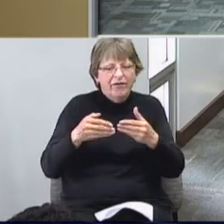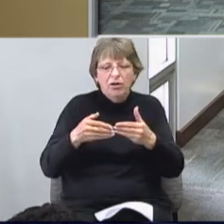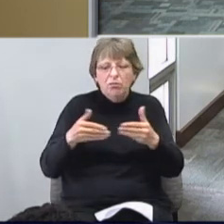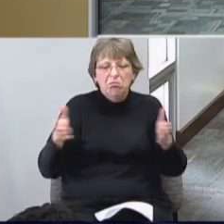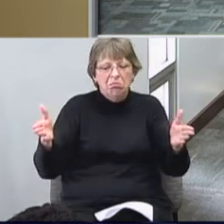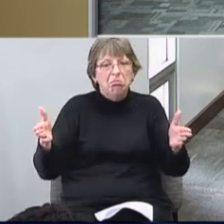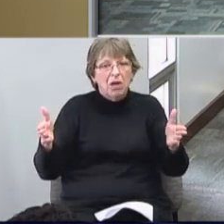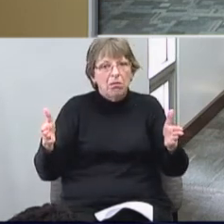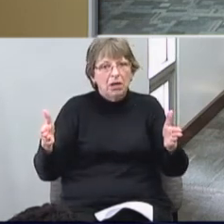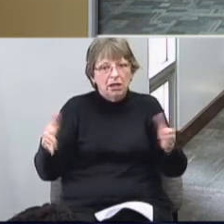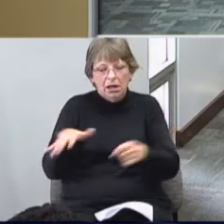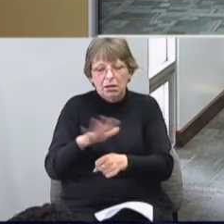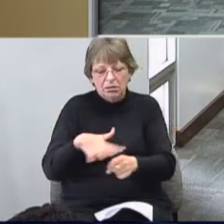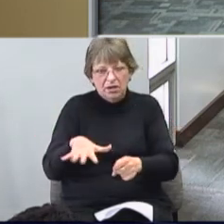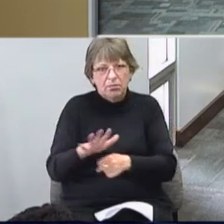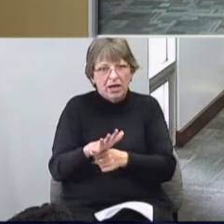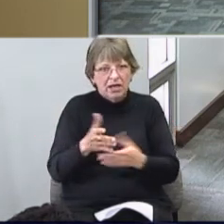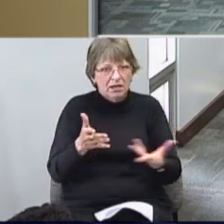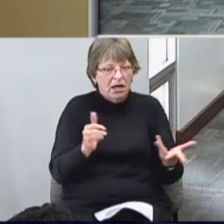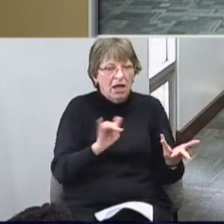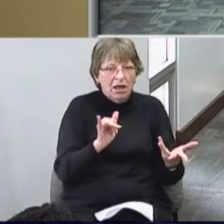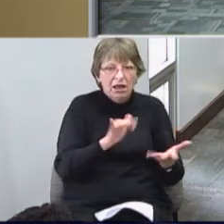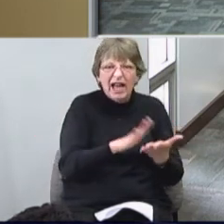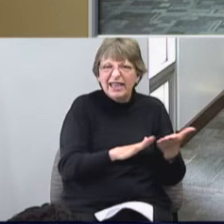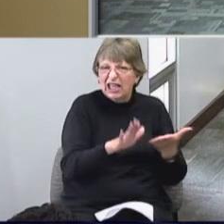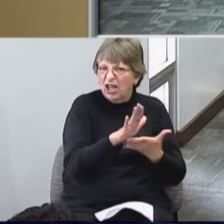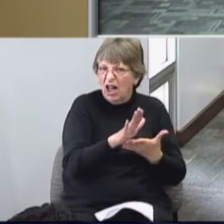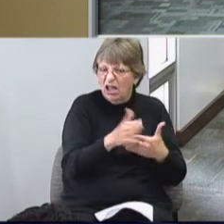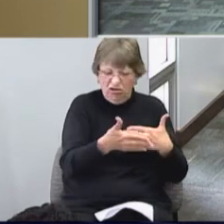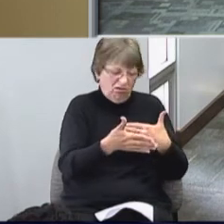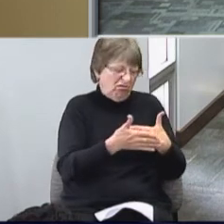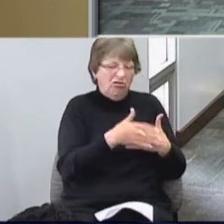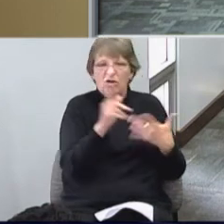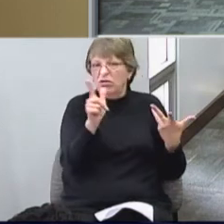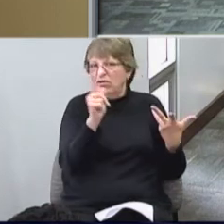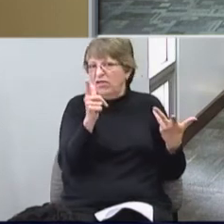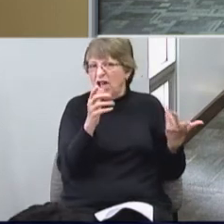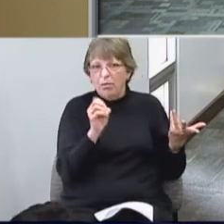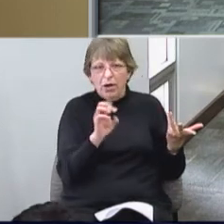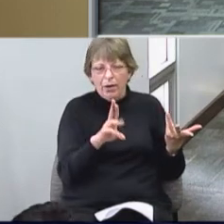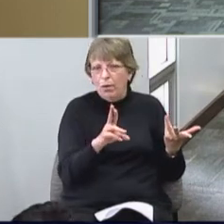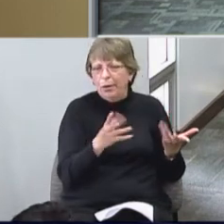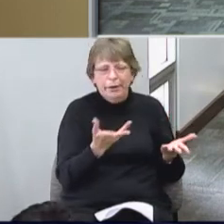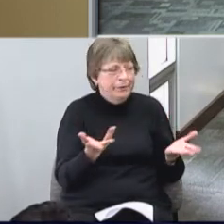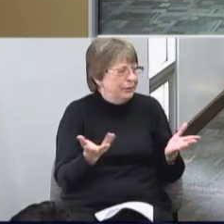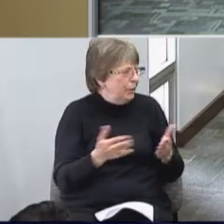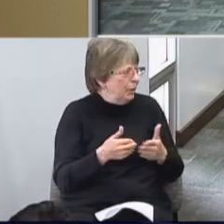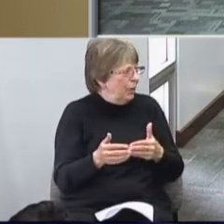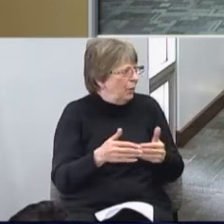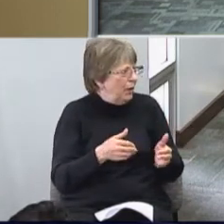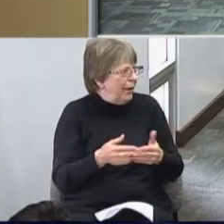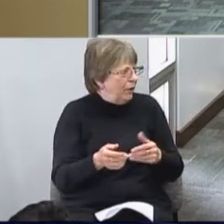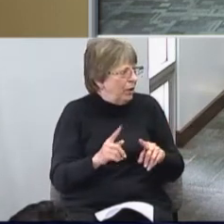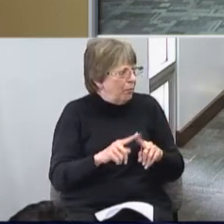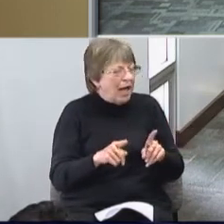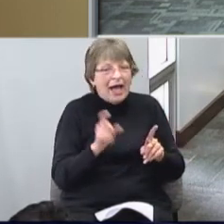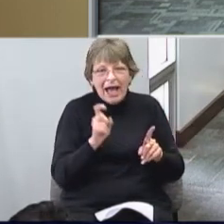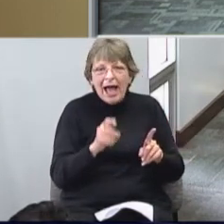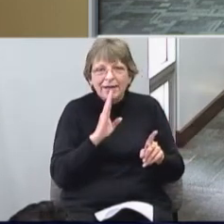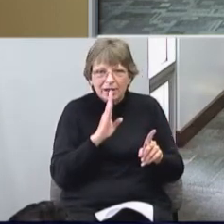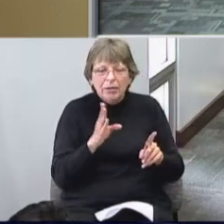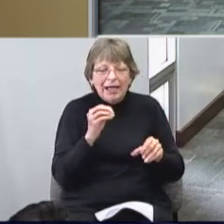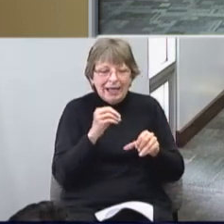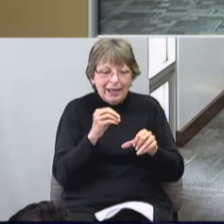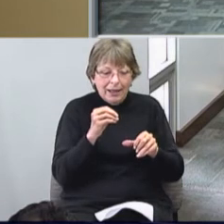a public entity, for example, the college or the library, or as long as it's within the guidelines of that